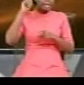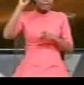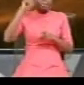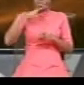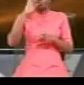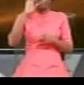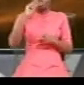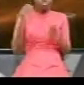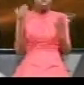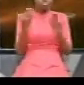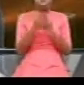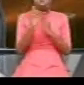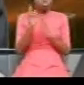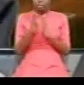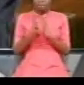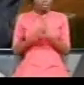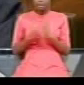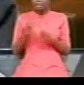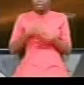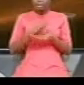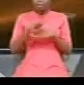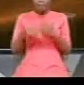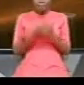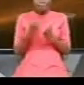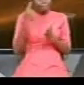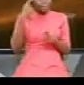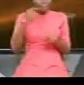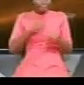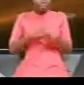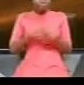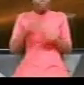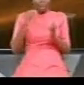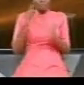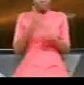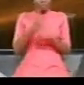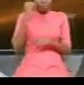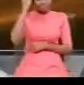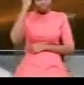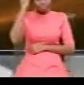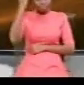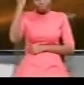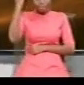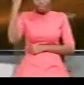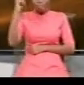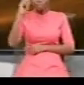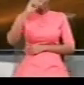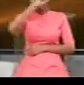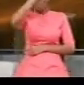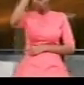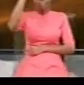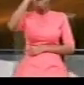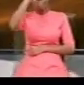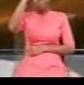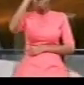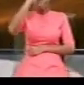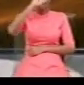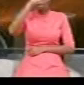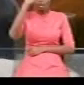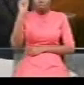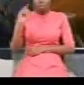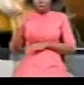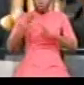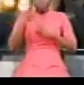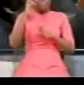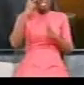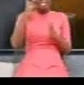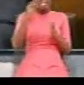no darkness at all. Let's for a moment just imagine the sun that shines. Do you see